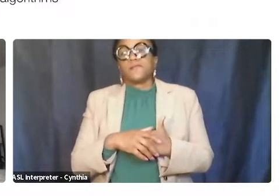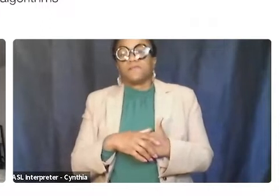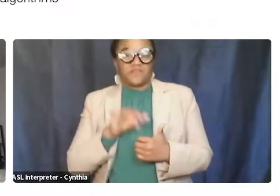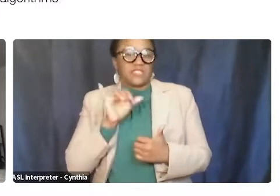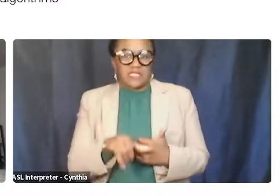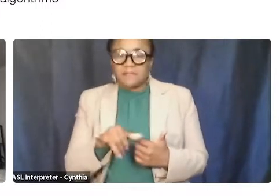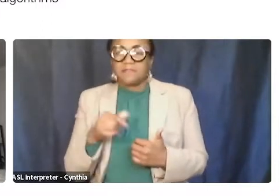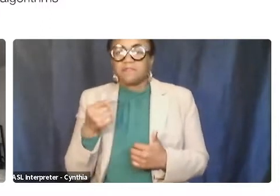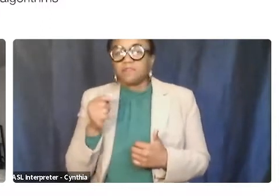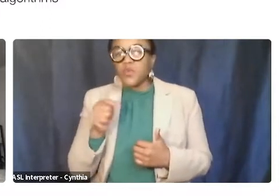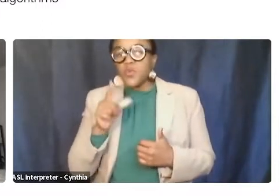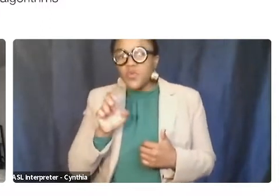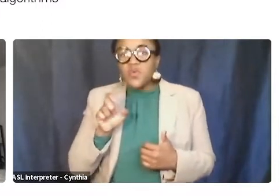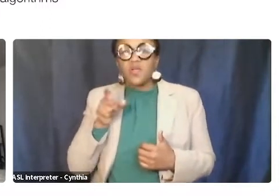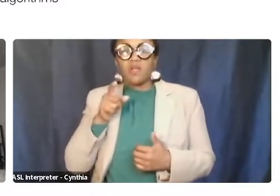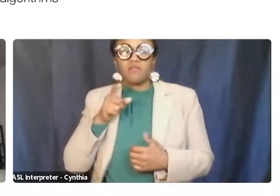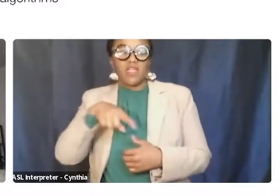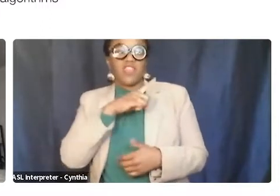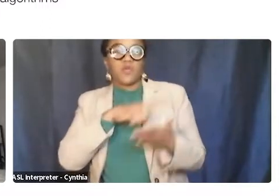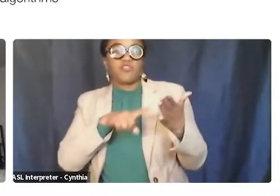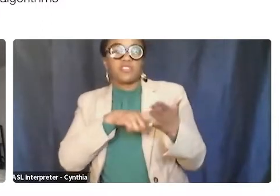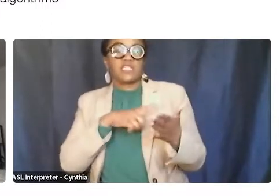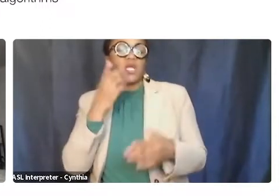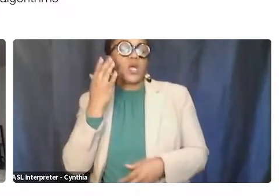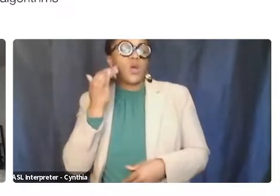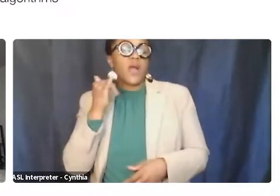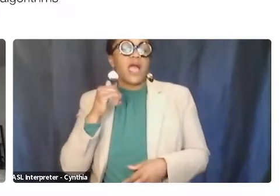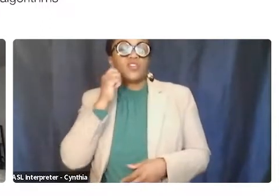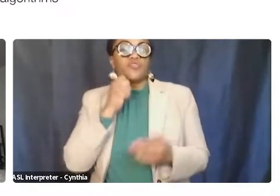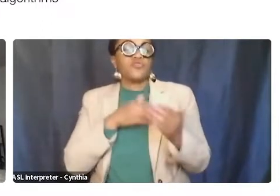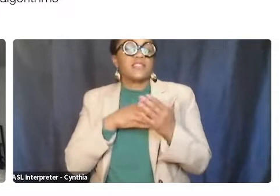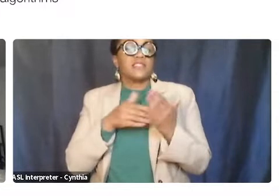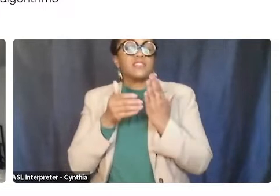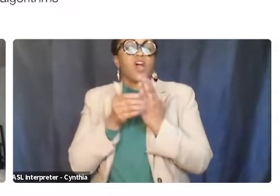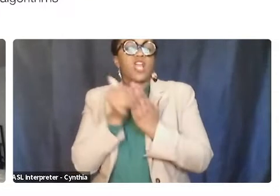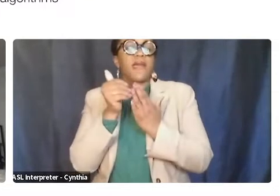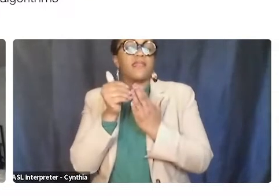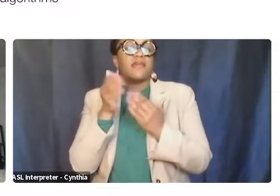similarly, Google was criticized for racist autocomplete, which is entirely